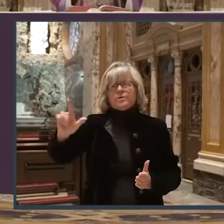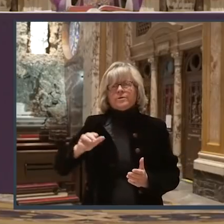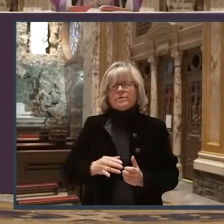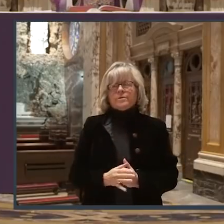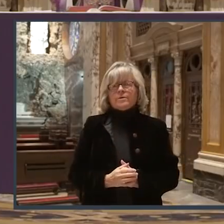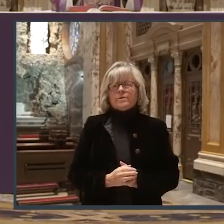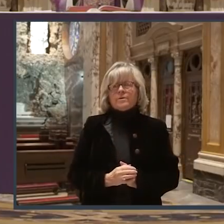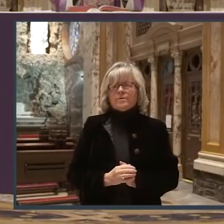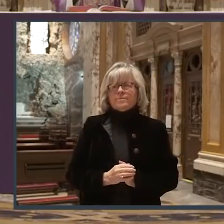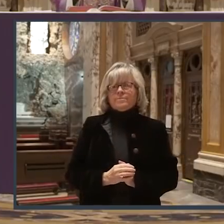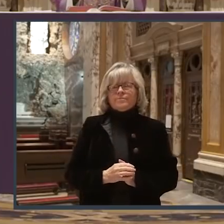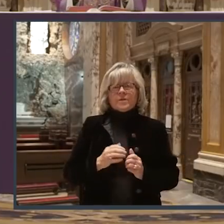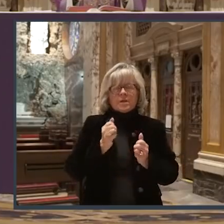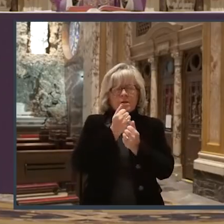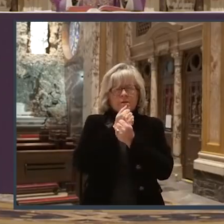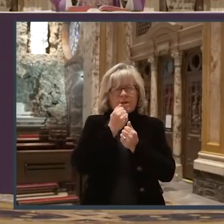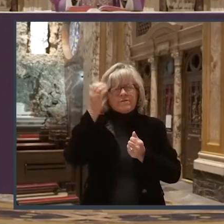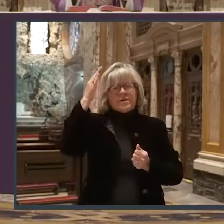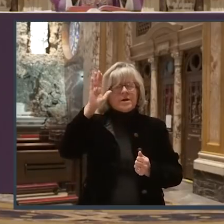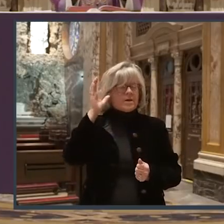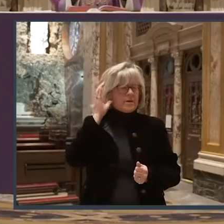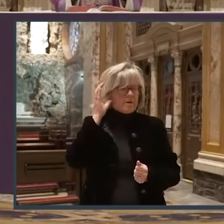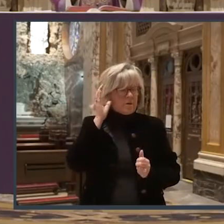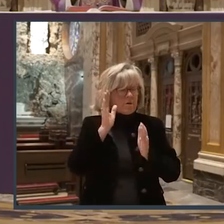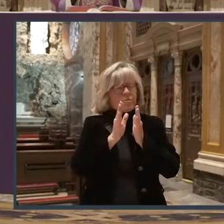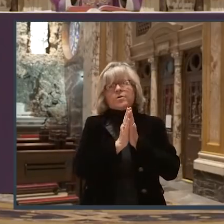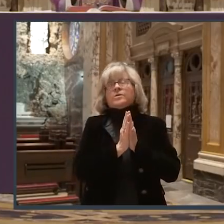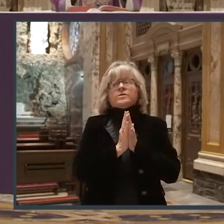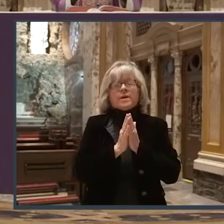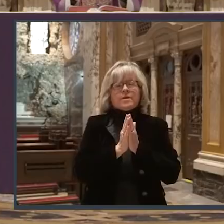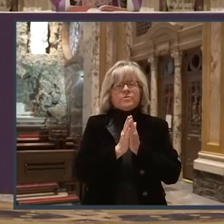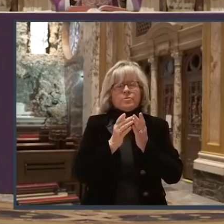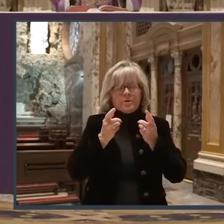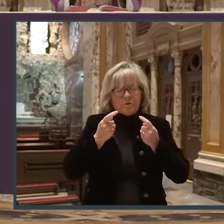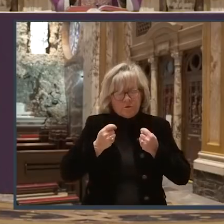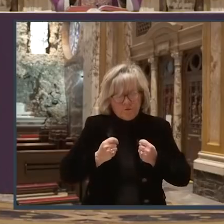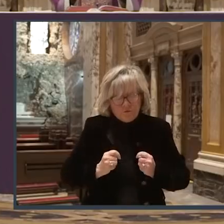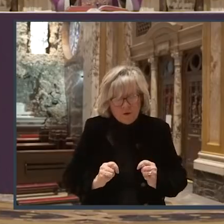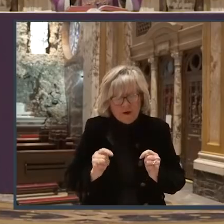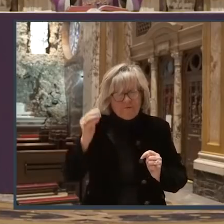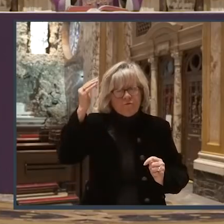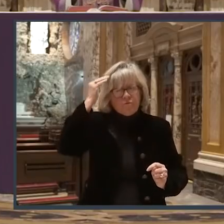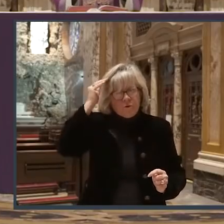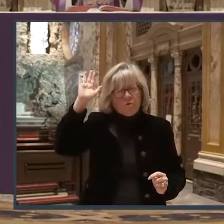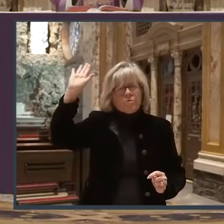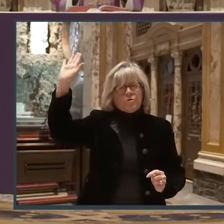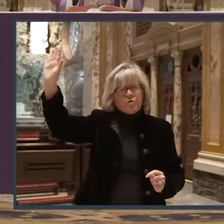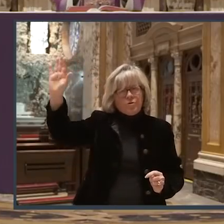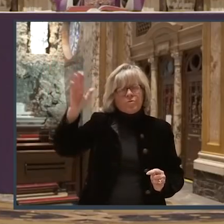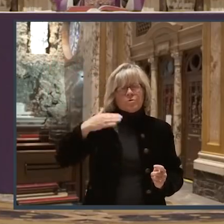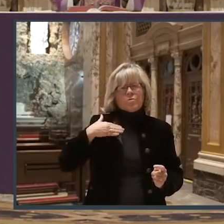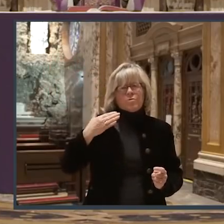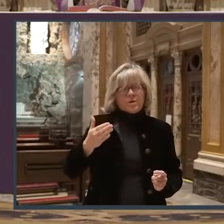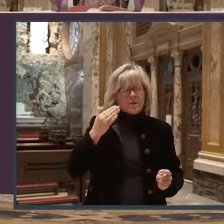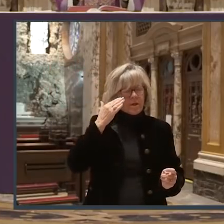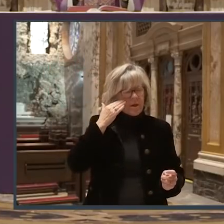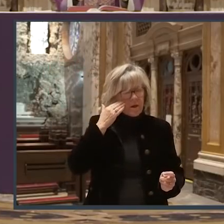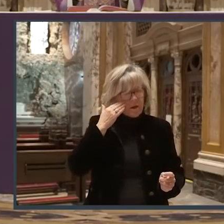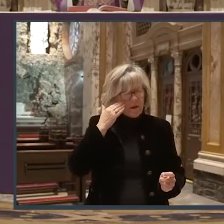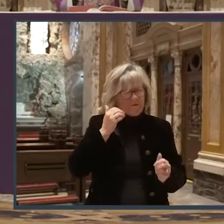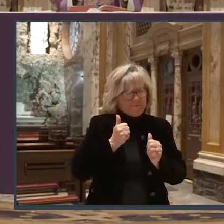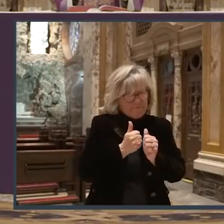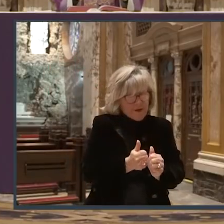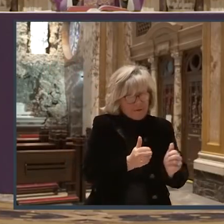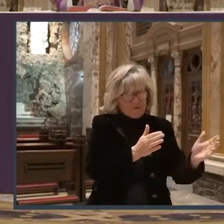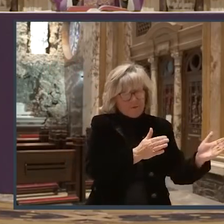prayer. Loving God, hear our prayers as we strive to know your will and follow the plan you have